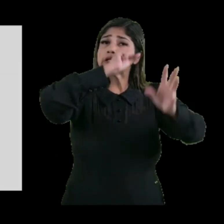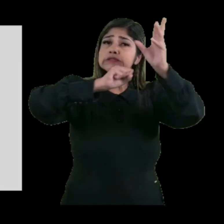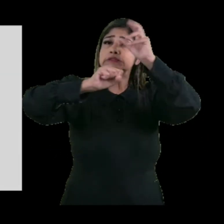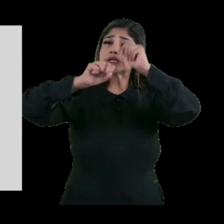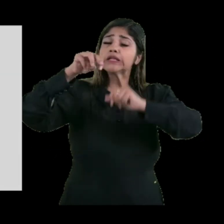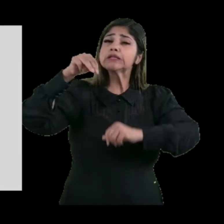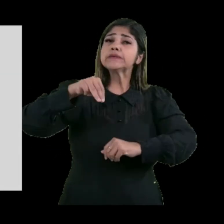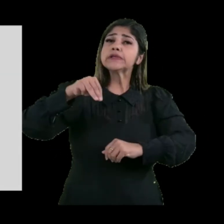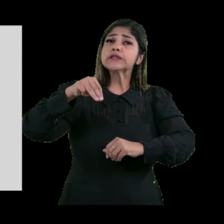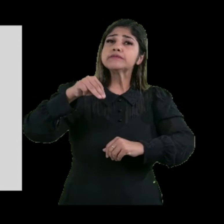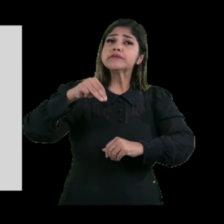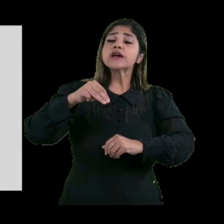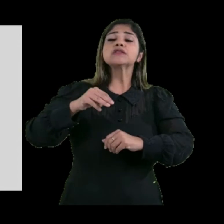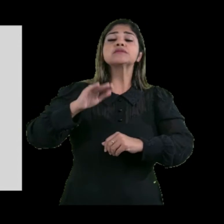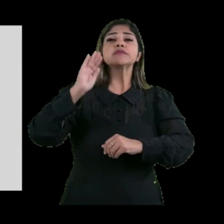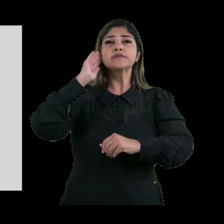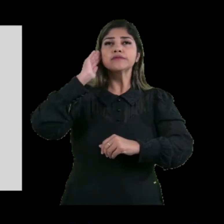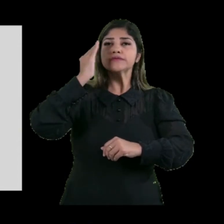deafblindness?